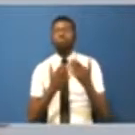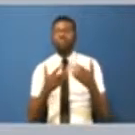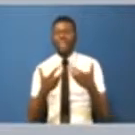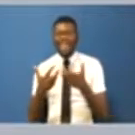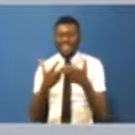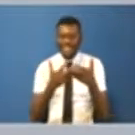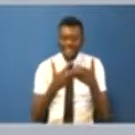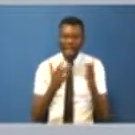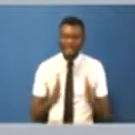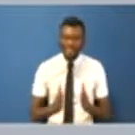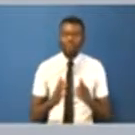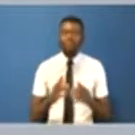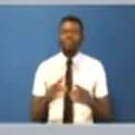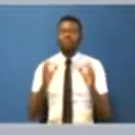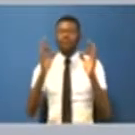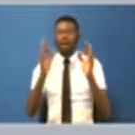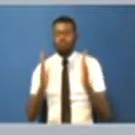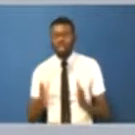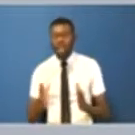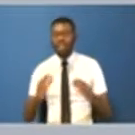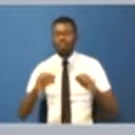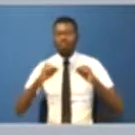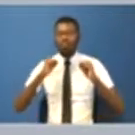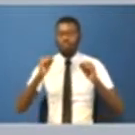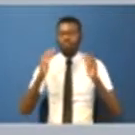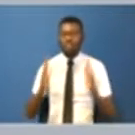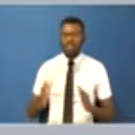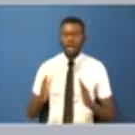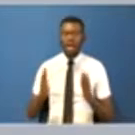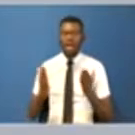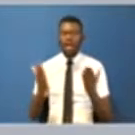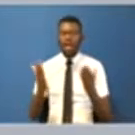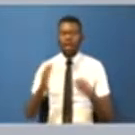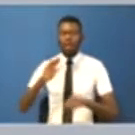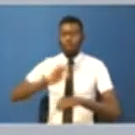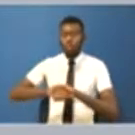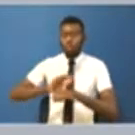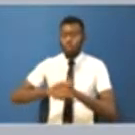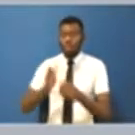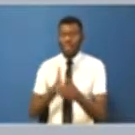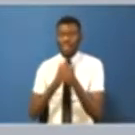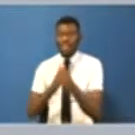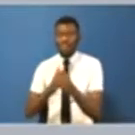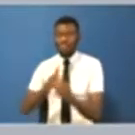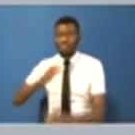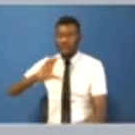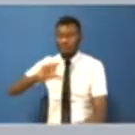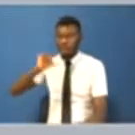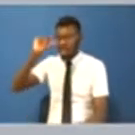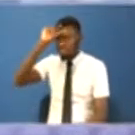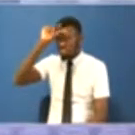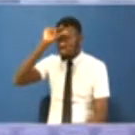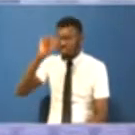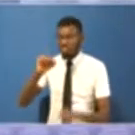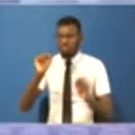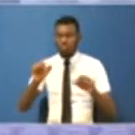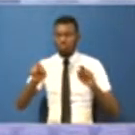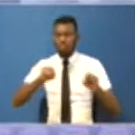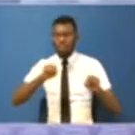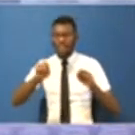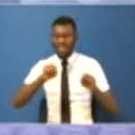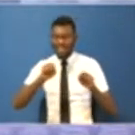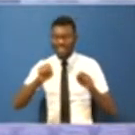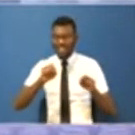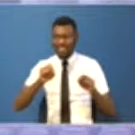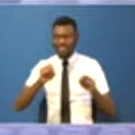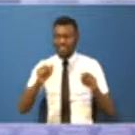to the accountant to the officers so what i would say that with good leadership the county government can be able to manage thank you